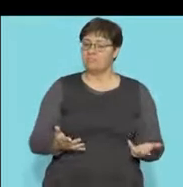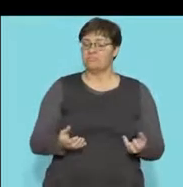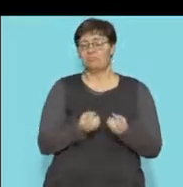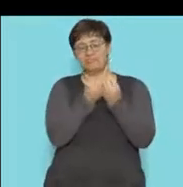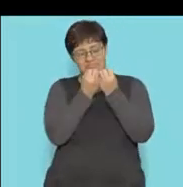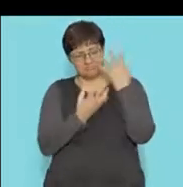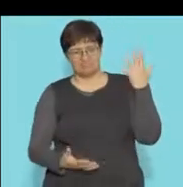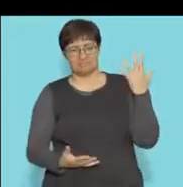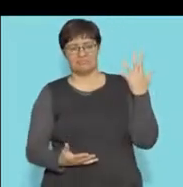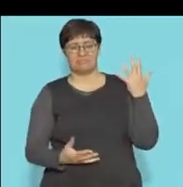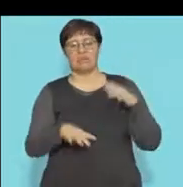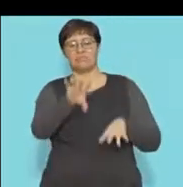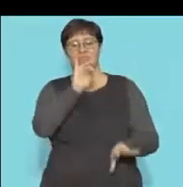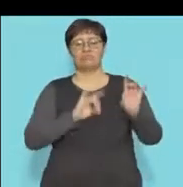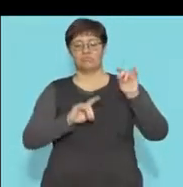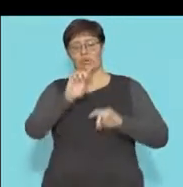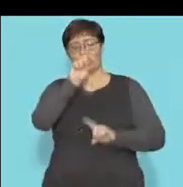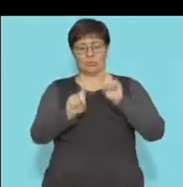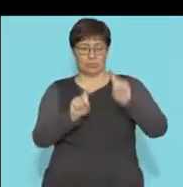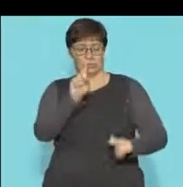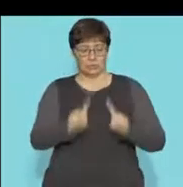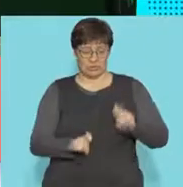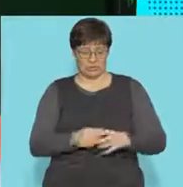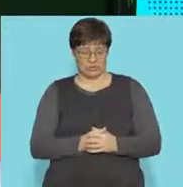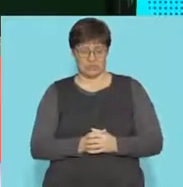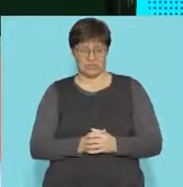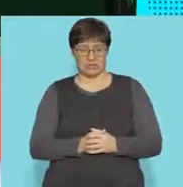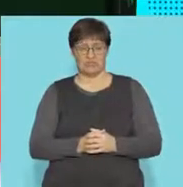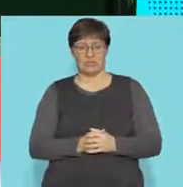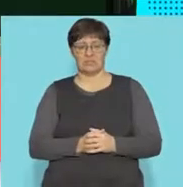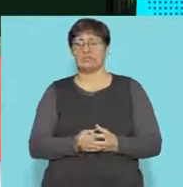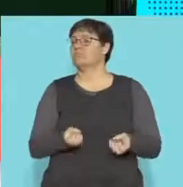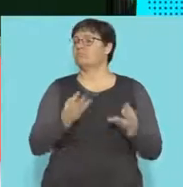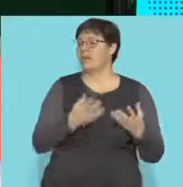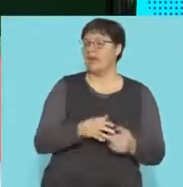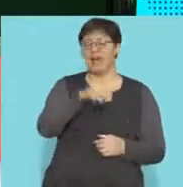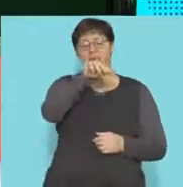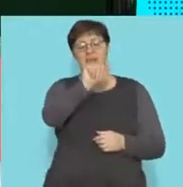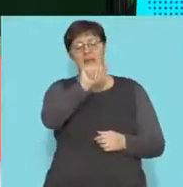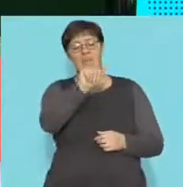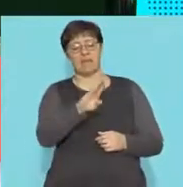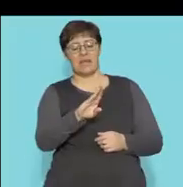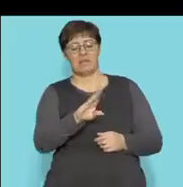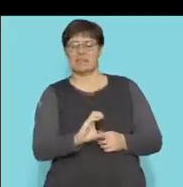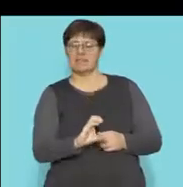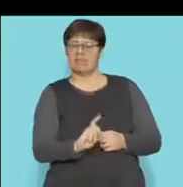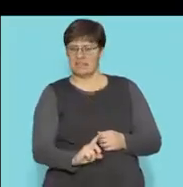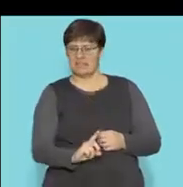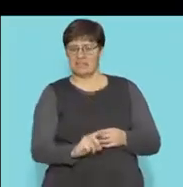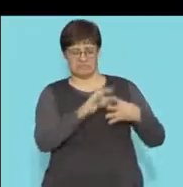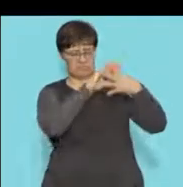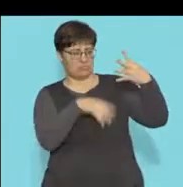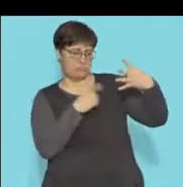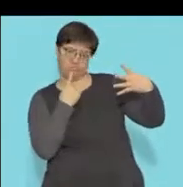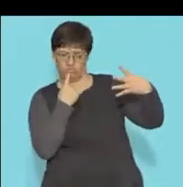a multiple choice question, where you are given an A, a B, a C, and a